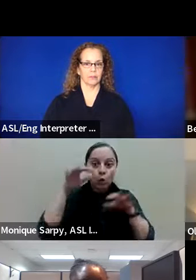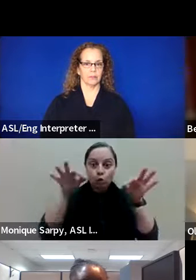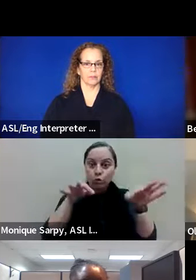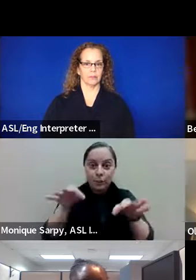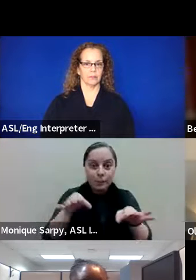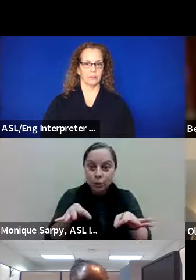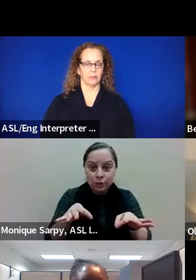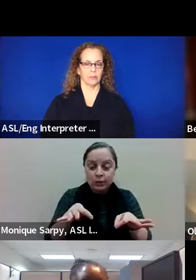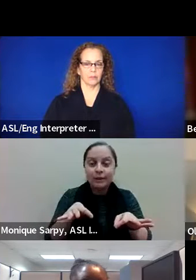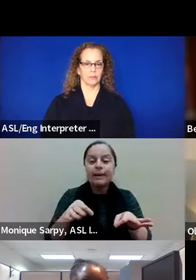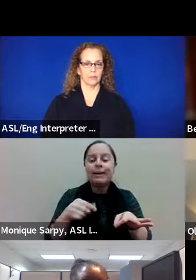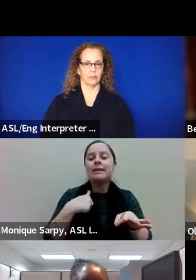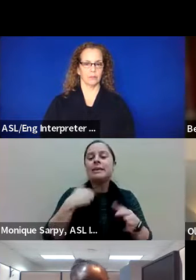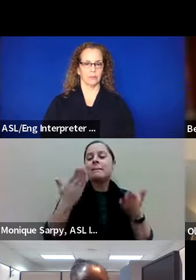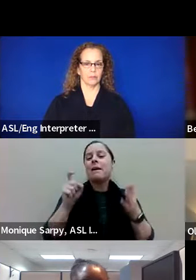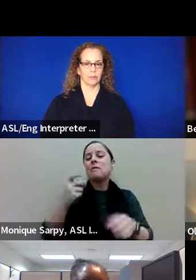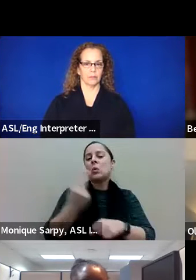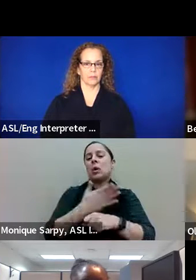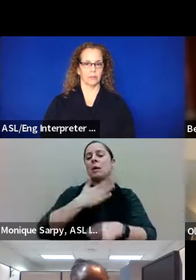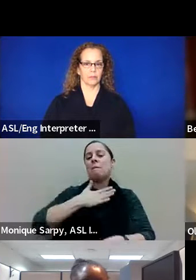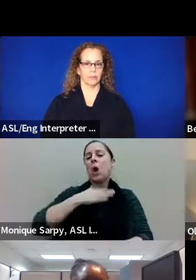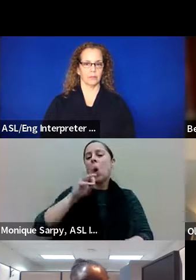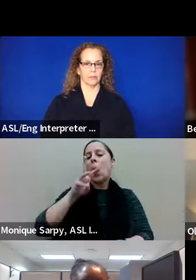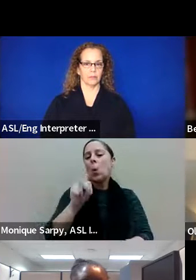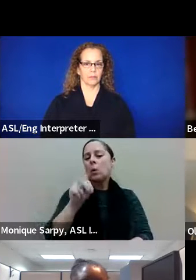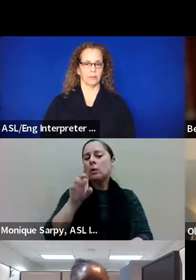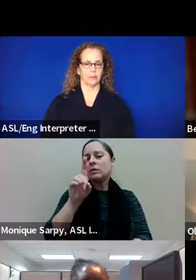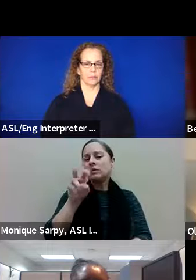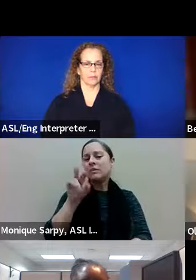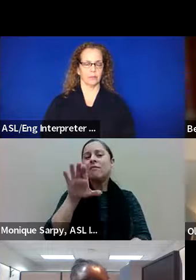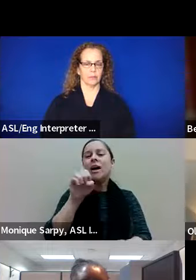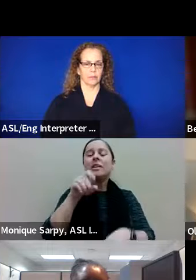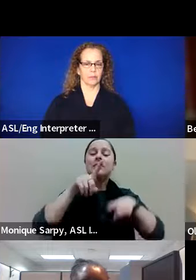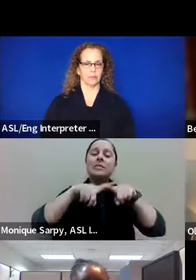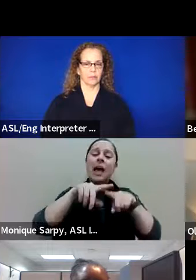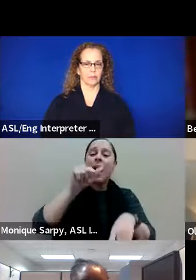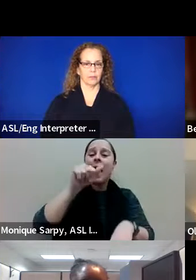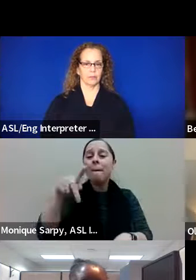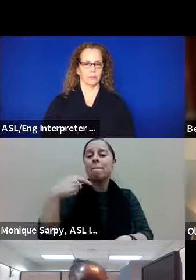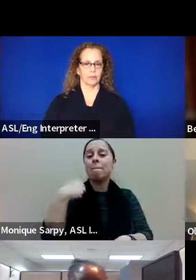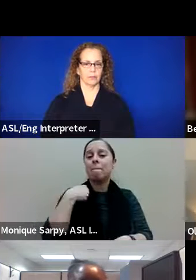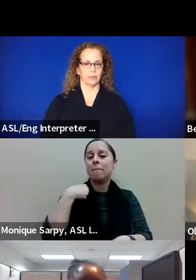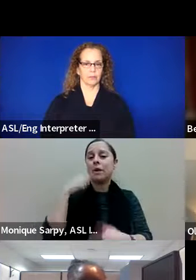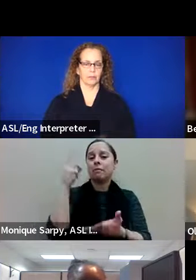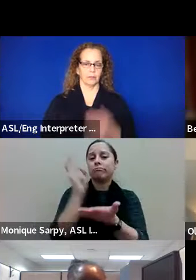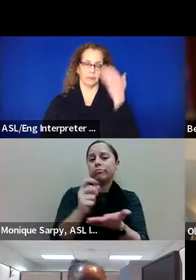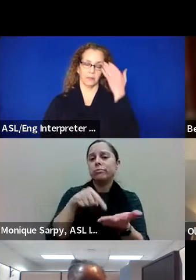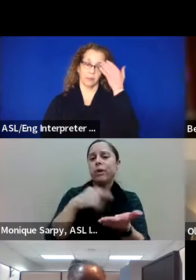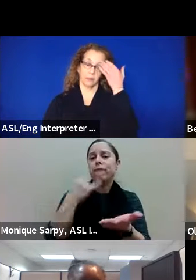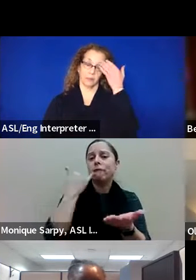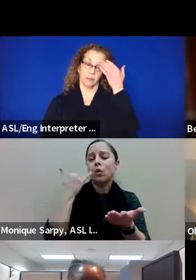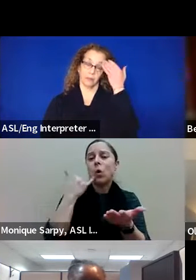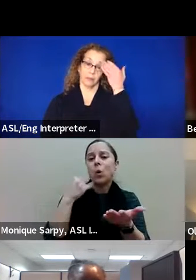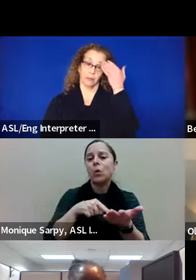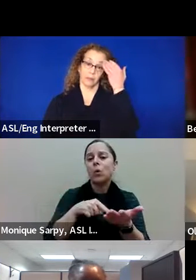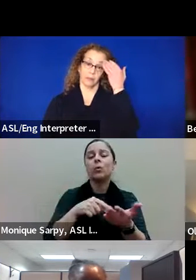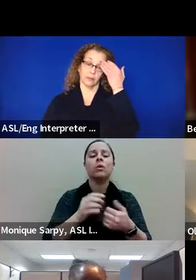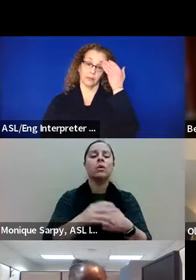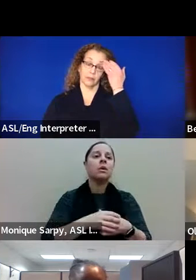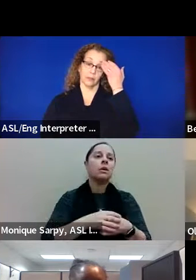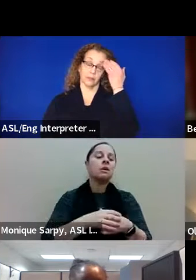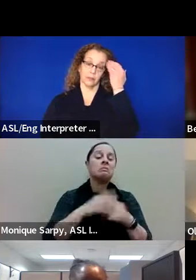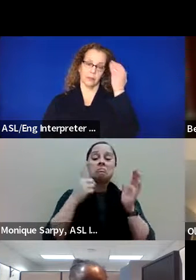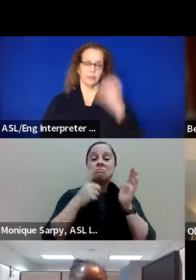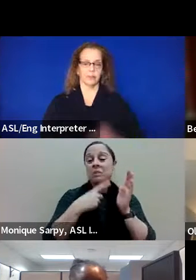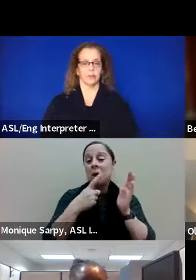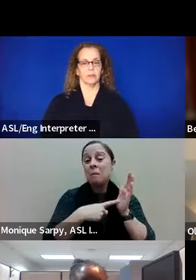have to use my own devices through different apps that I've installed in my phone. And sometimes, many